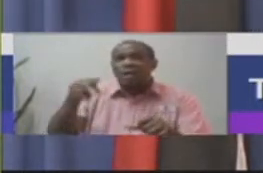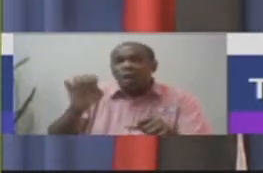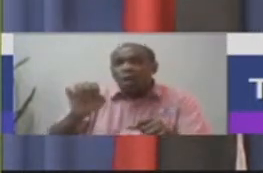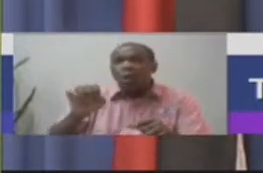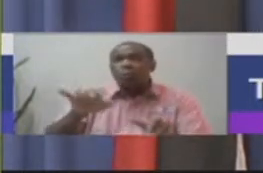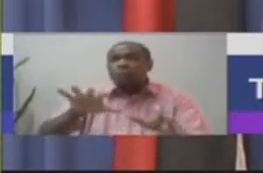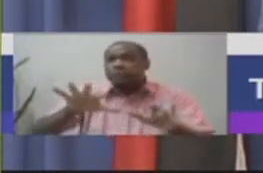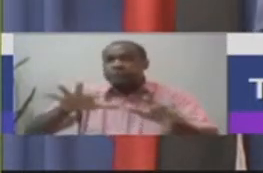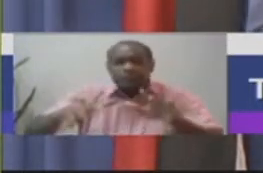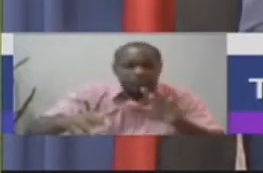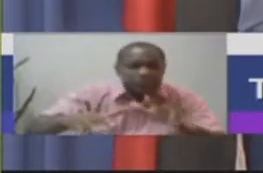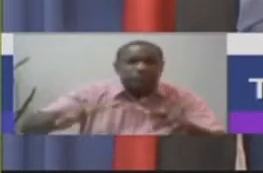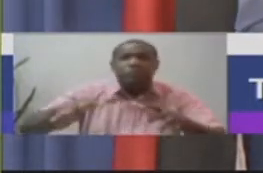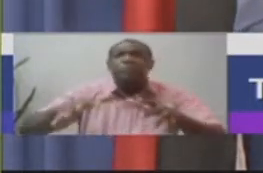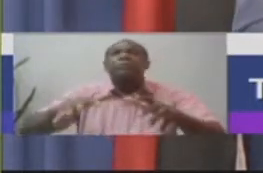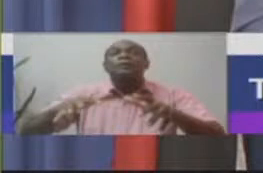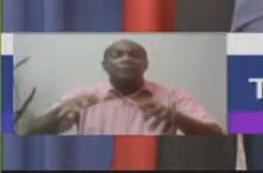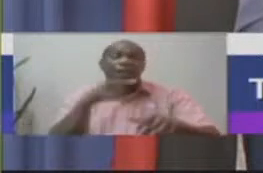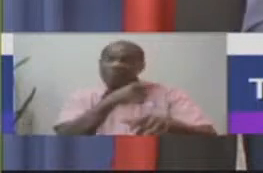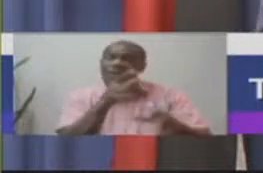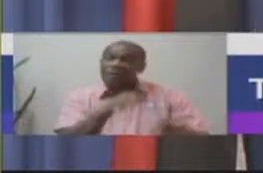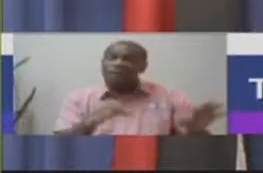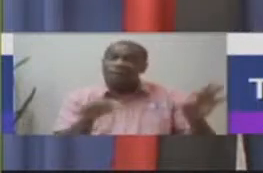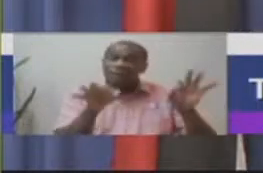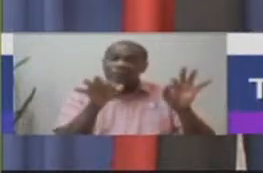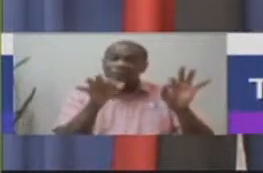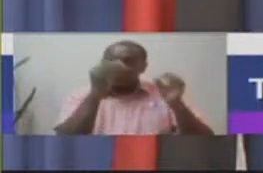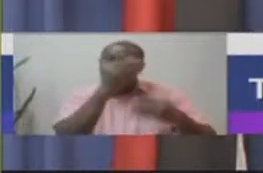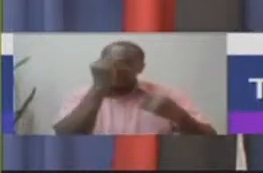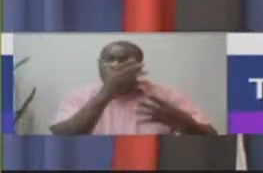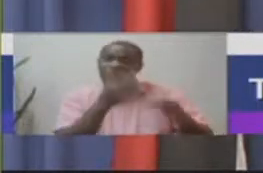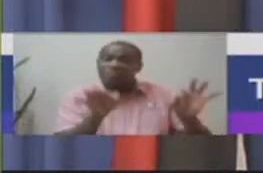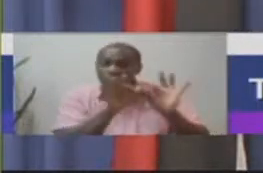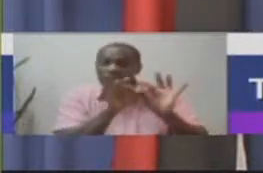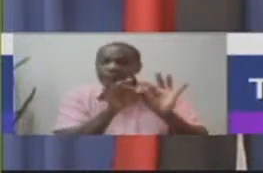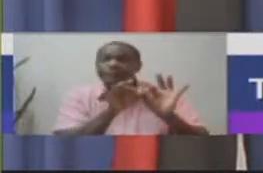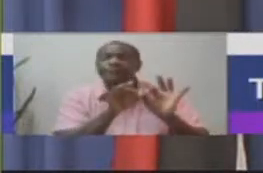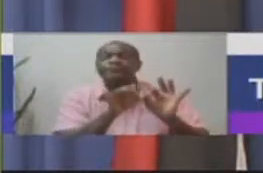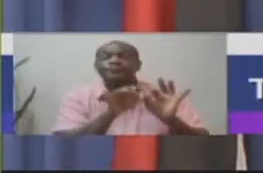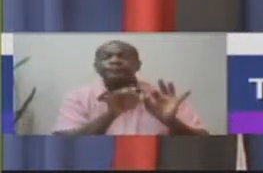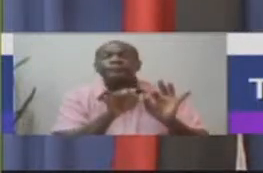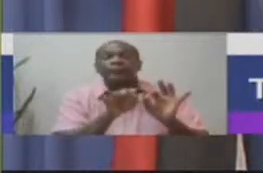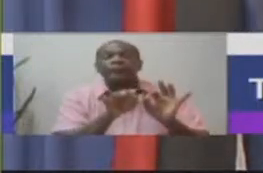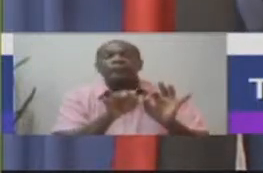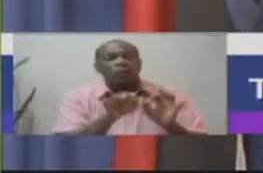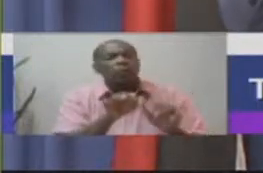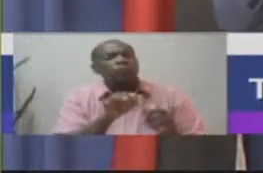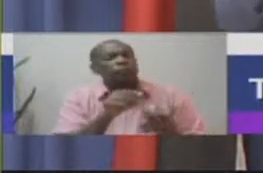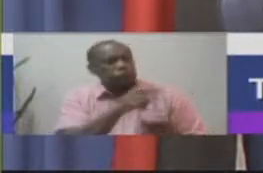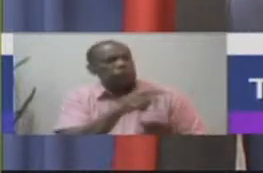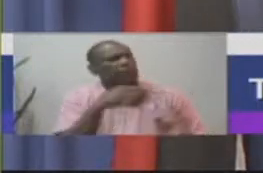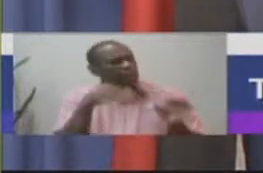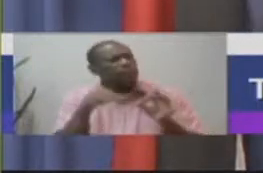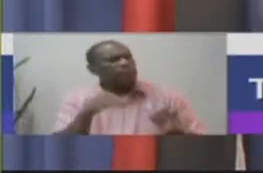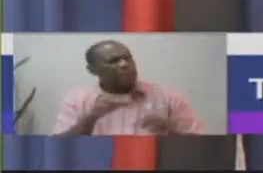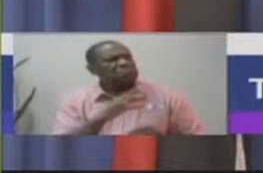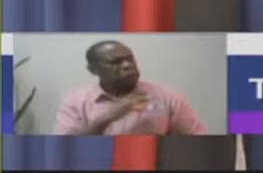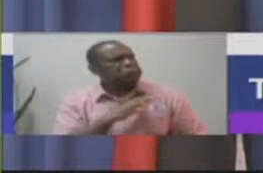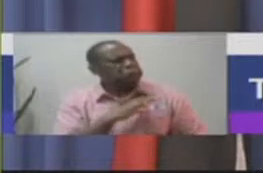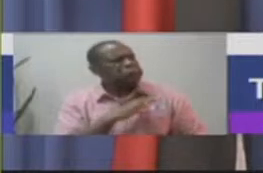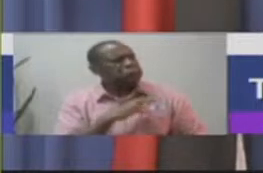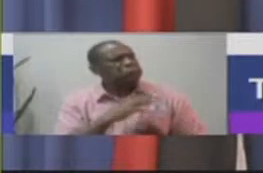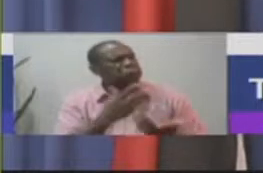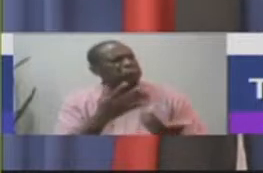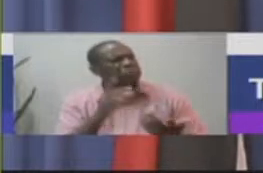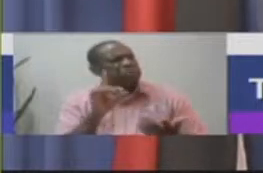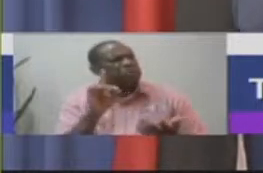place with respect to hospital service availability. Dr. Hines told us that the graph has come down a